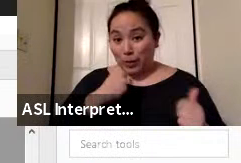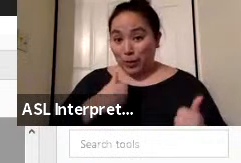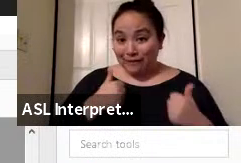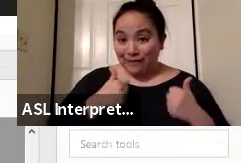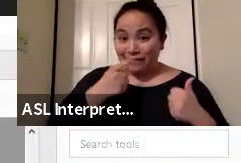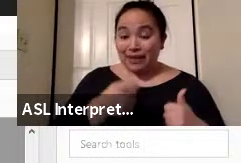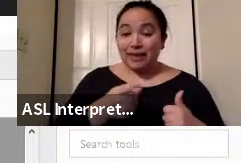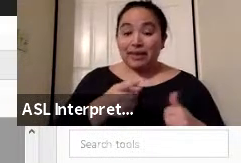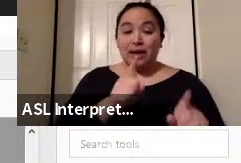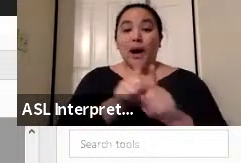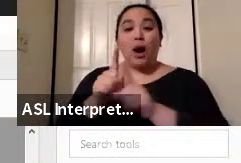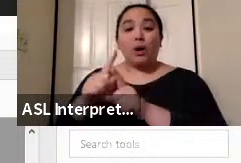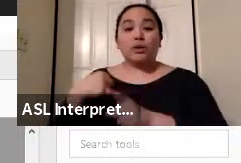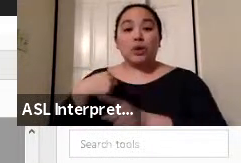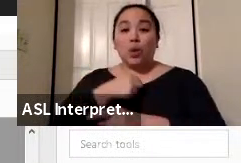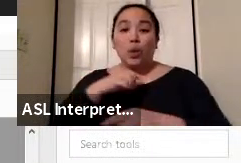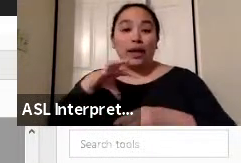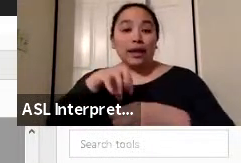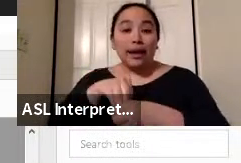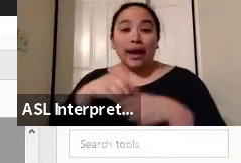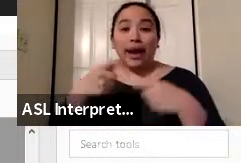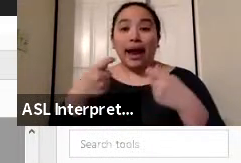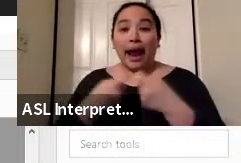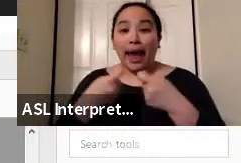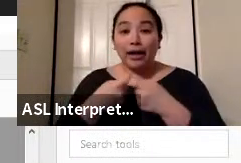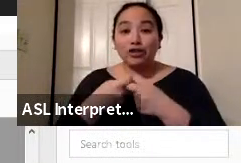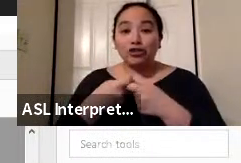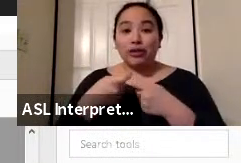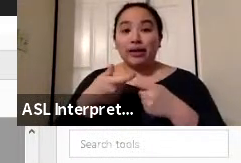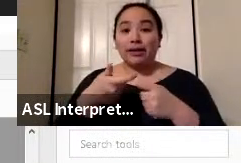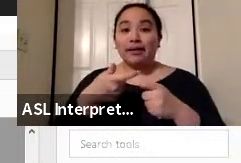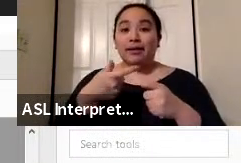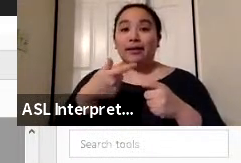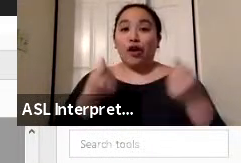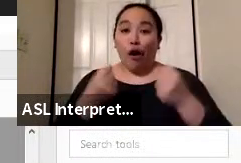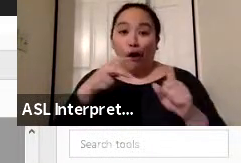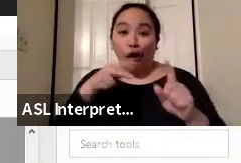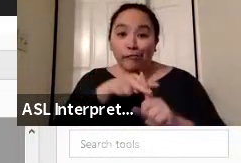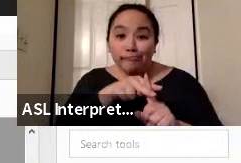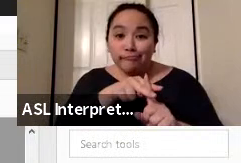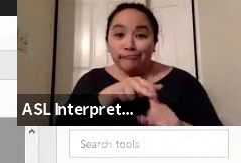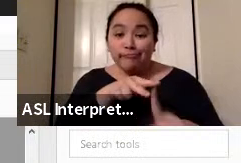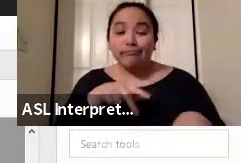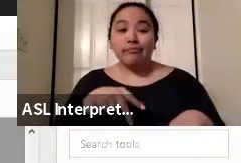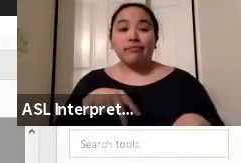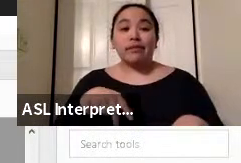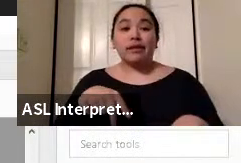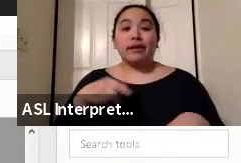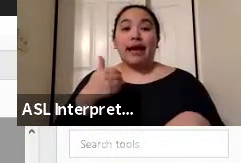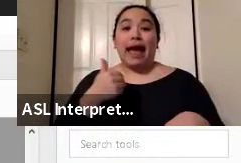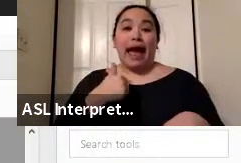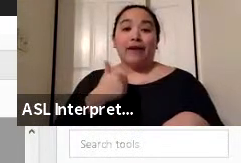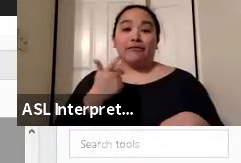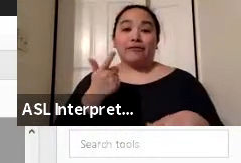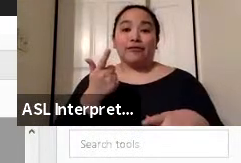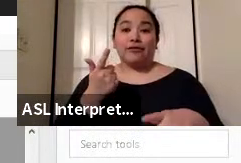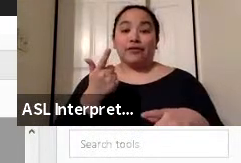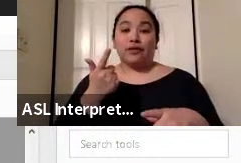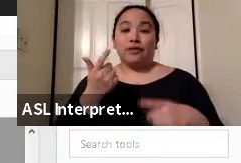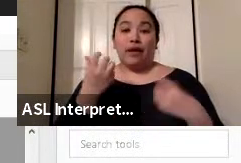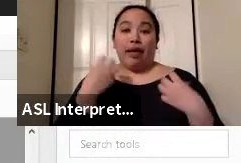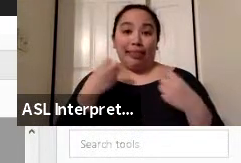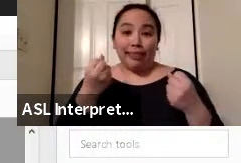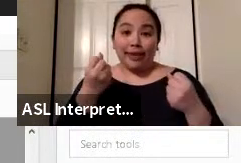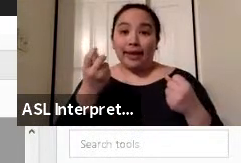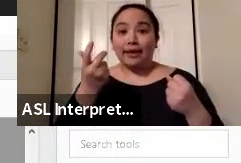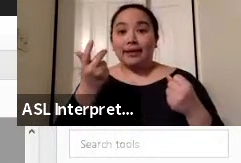incorporating electric vehicle charging stations on site, of course, drought-tolerant landscaping, and also to promote alternative modes